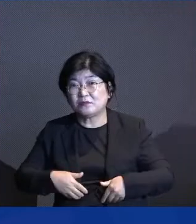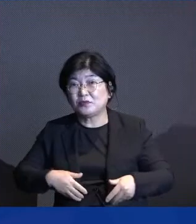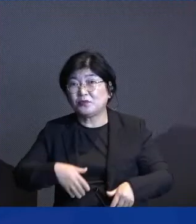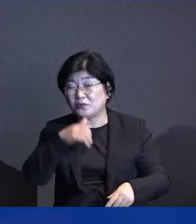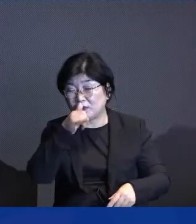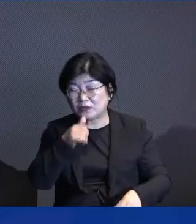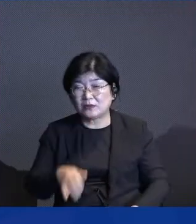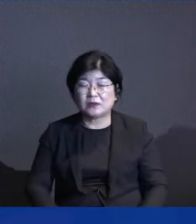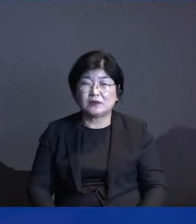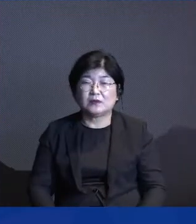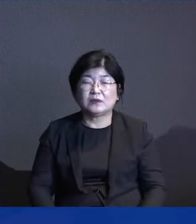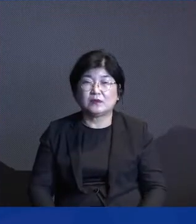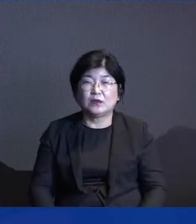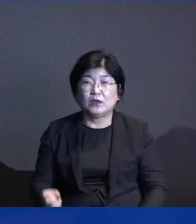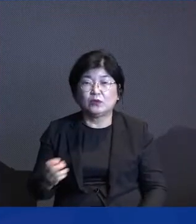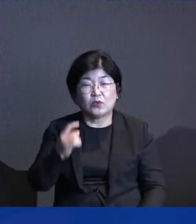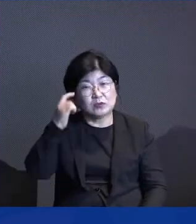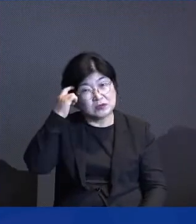health?